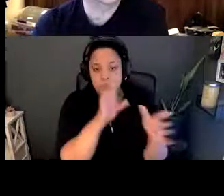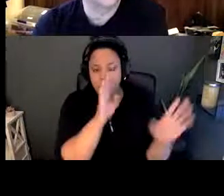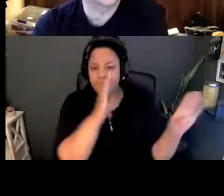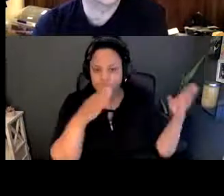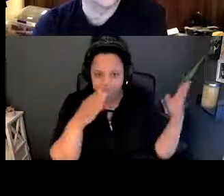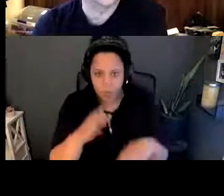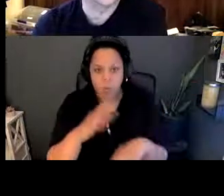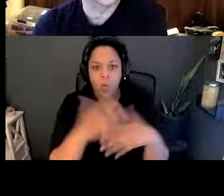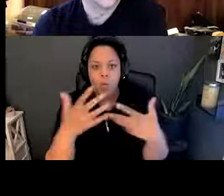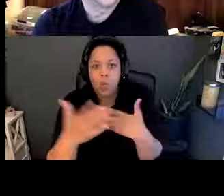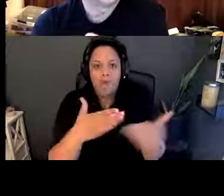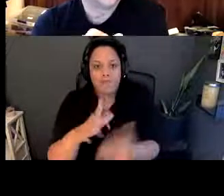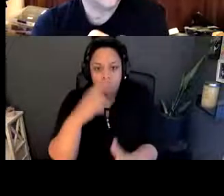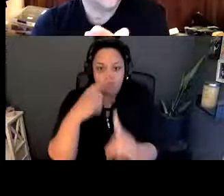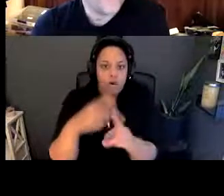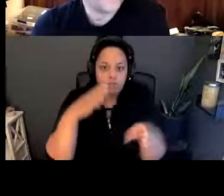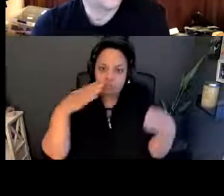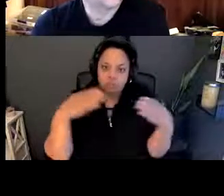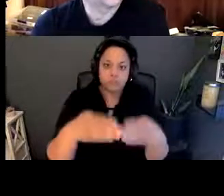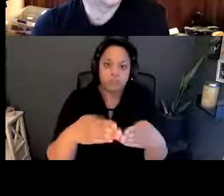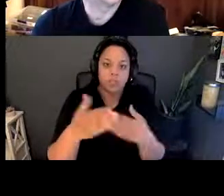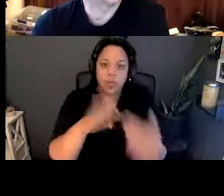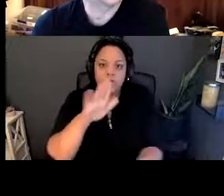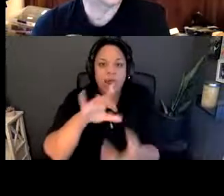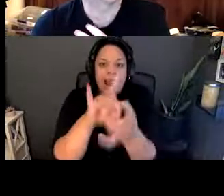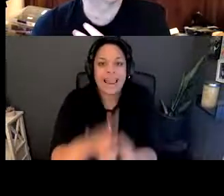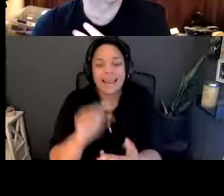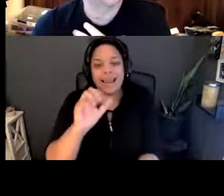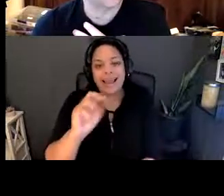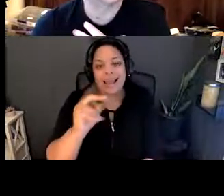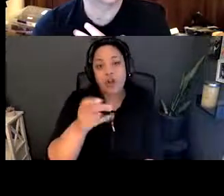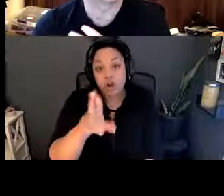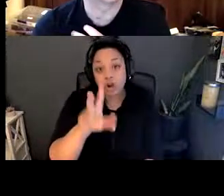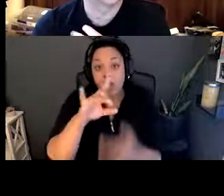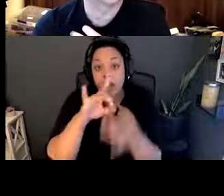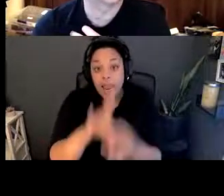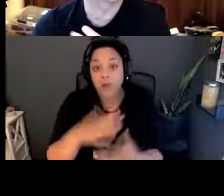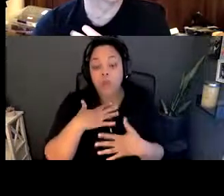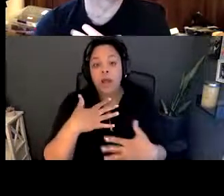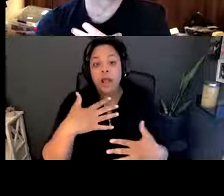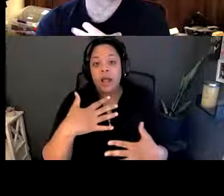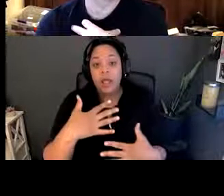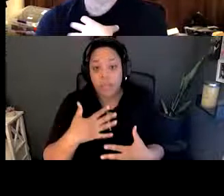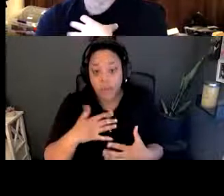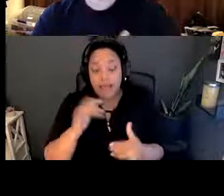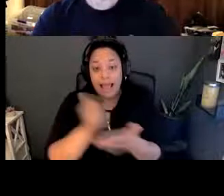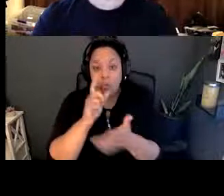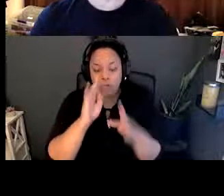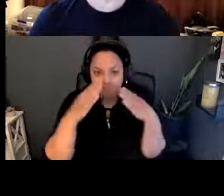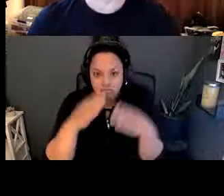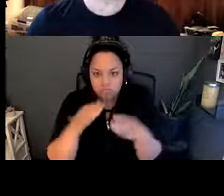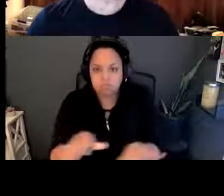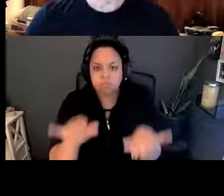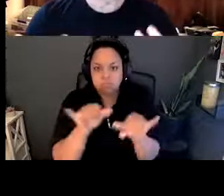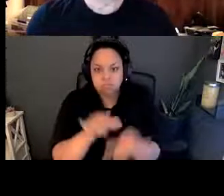whatever the target is. Whatever your anchor is your anchor your breath? And where are you focusing on your breath? Or